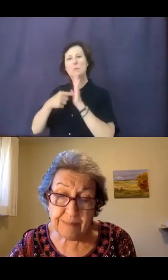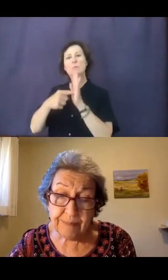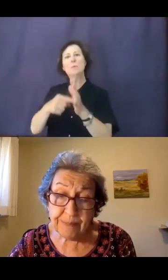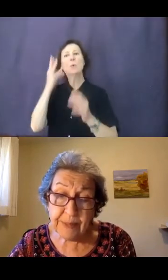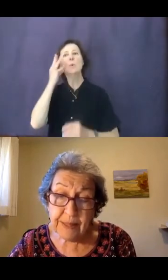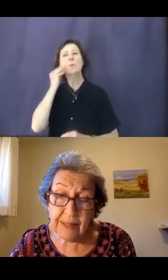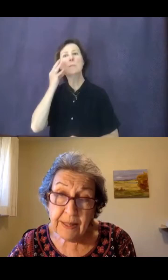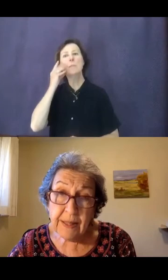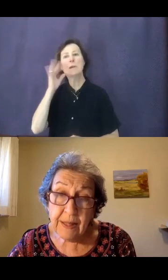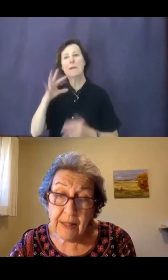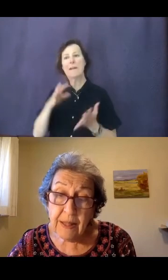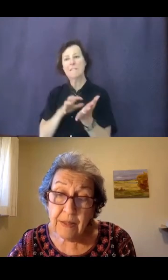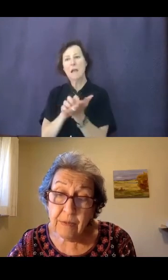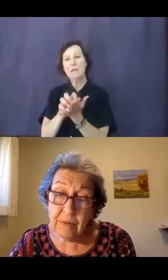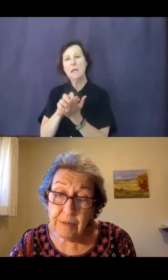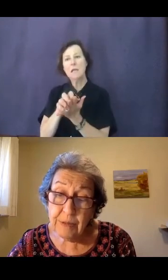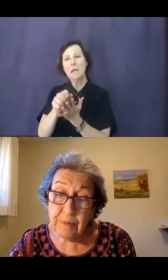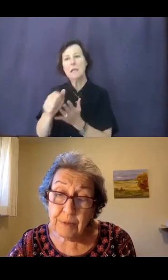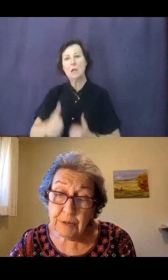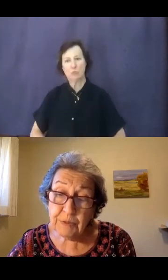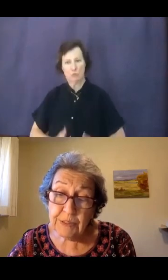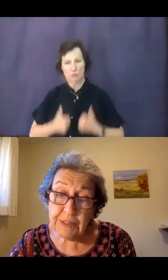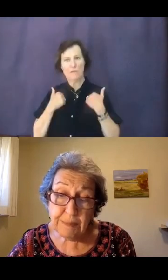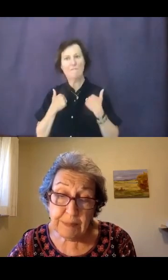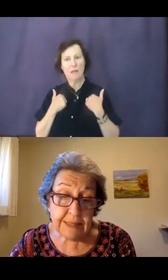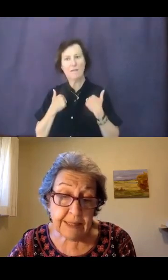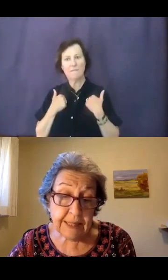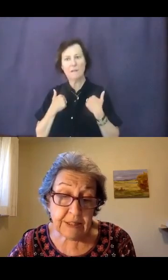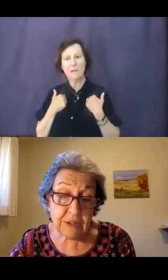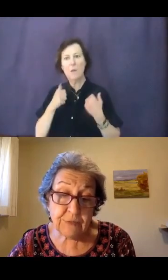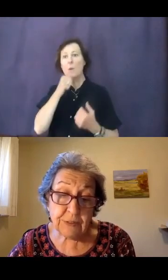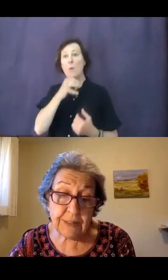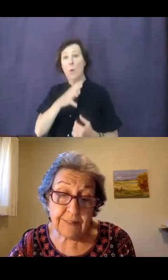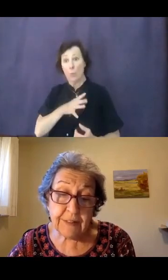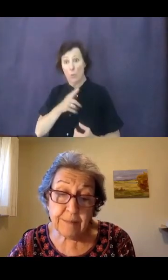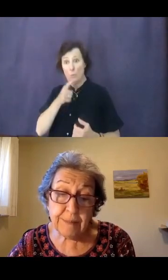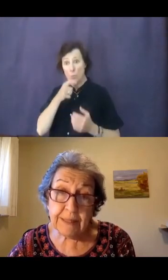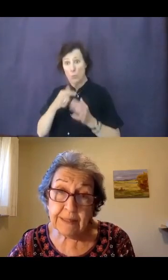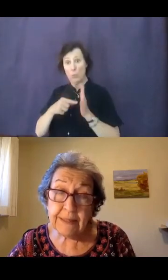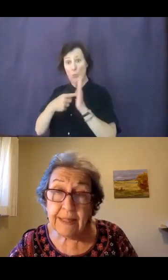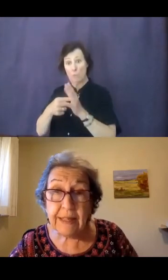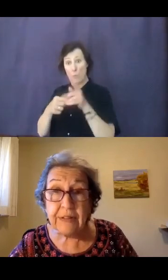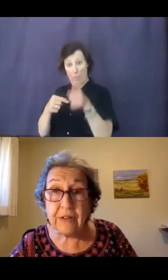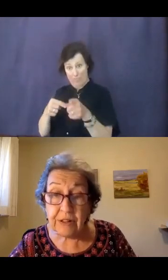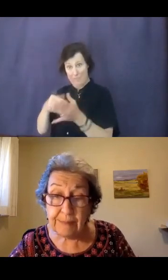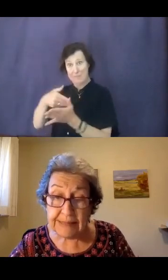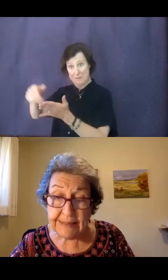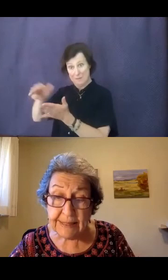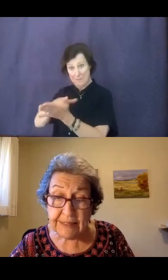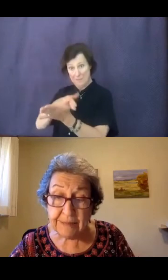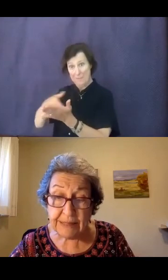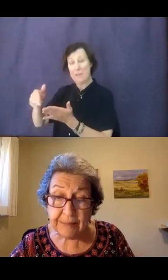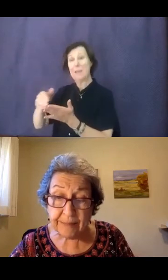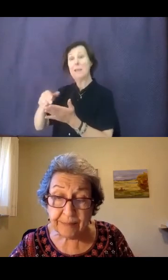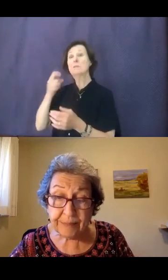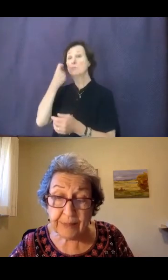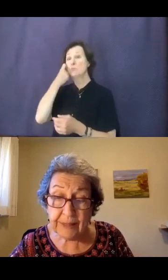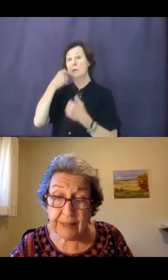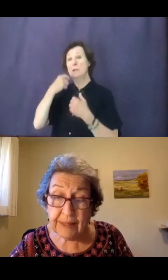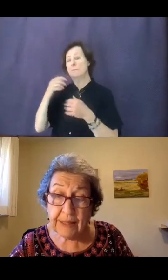survivors. The woman who posed for this painting and its full-length companion had undergone a mastectomy.